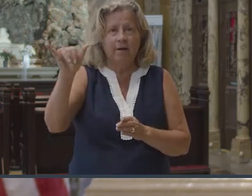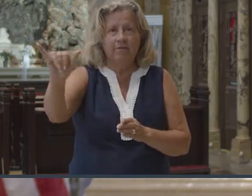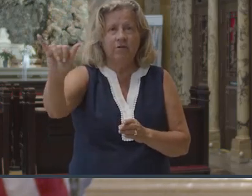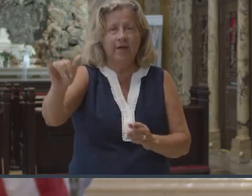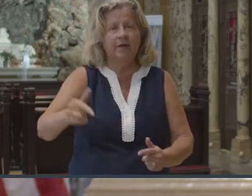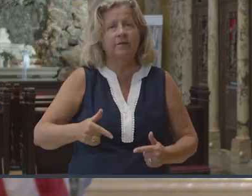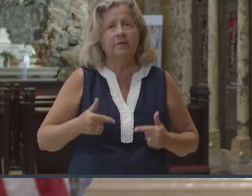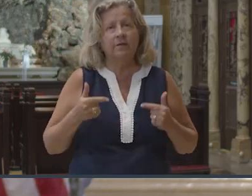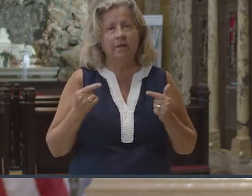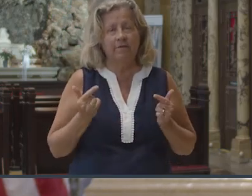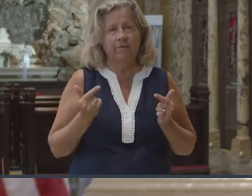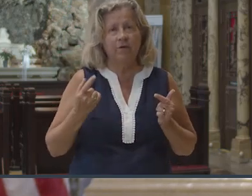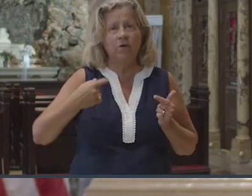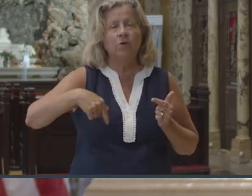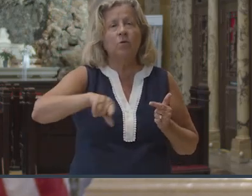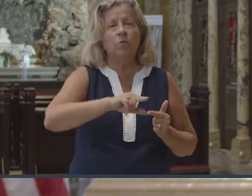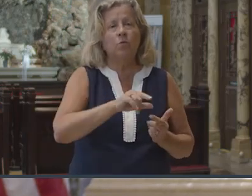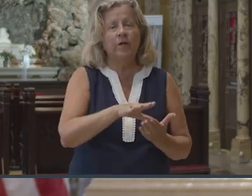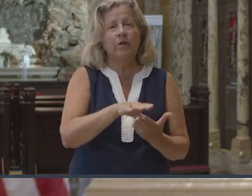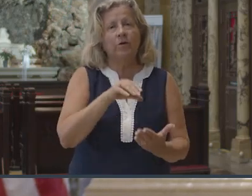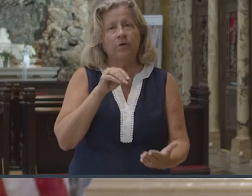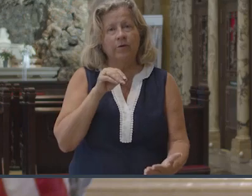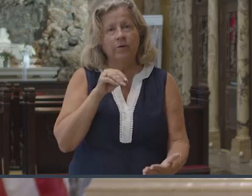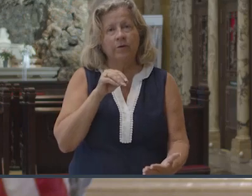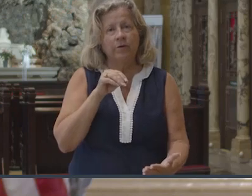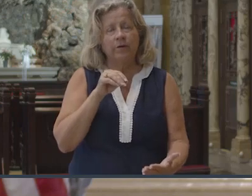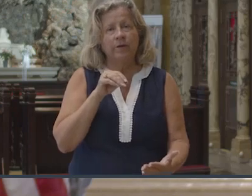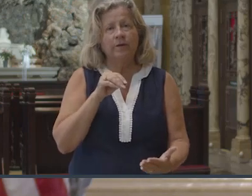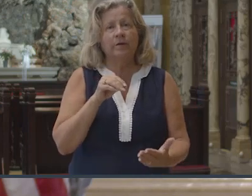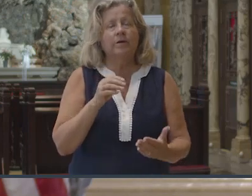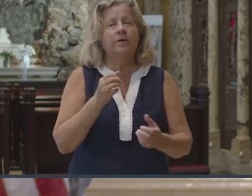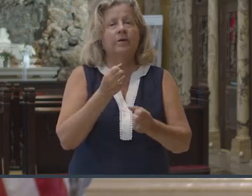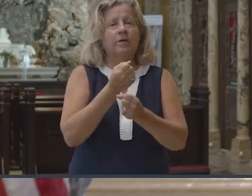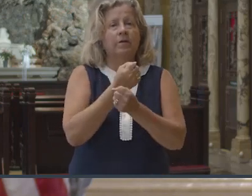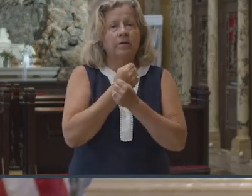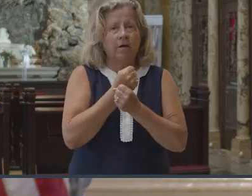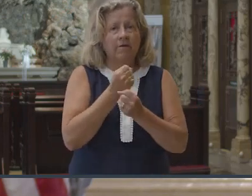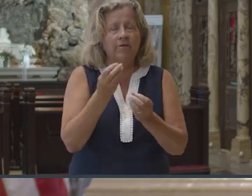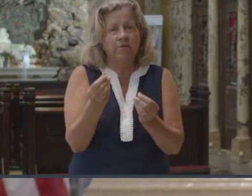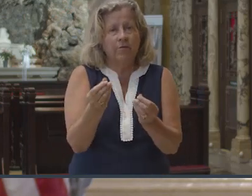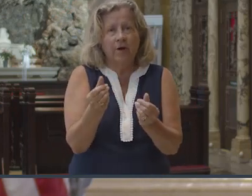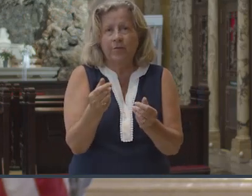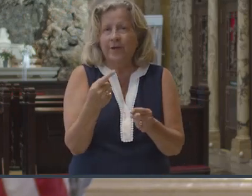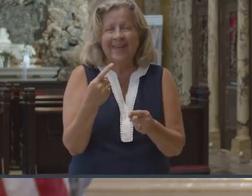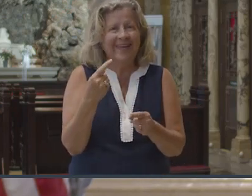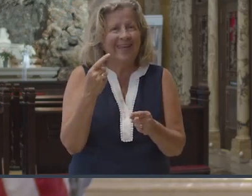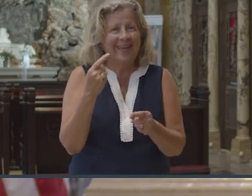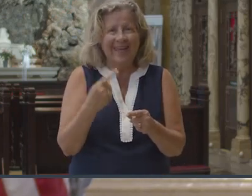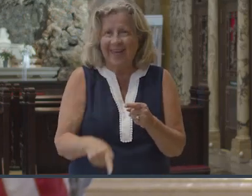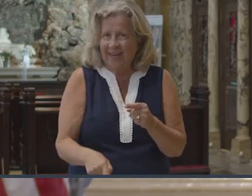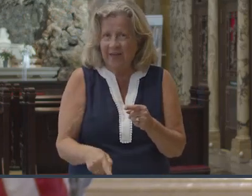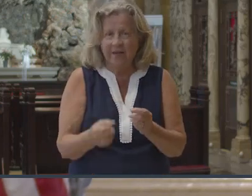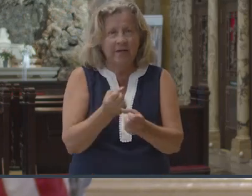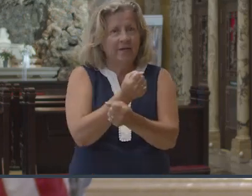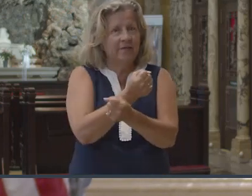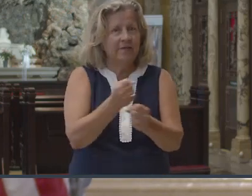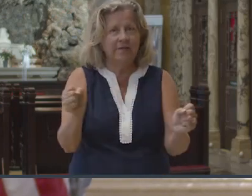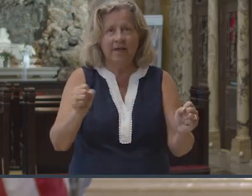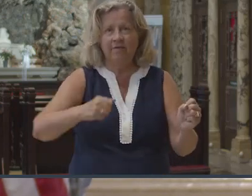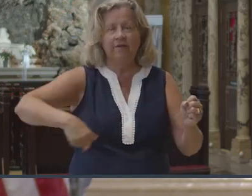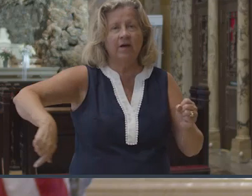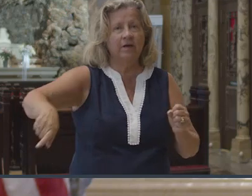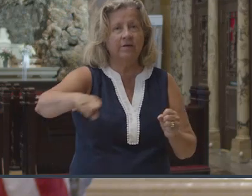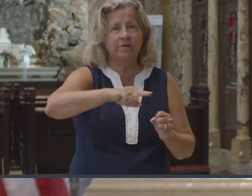learn that no amount of wealth or property can secure us. No amount of wealth